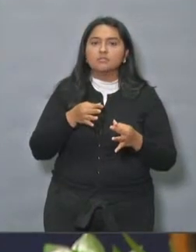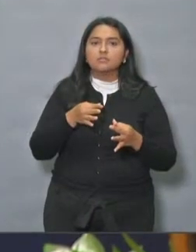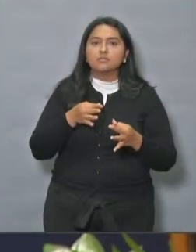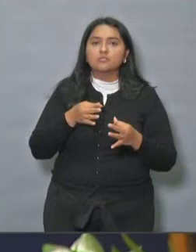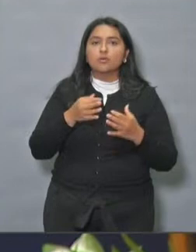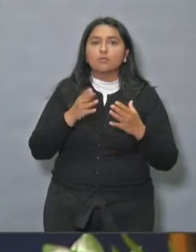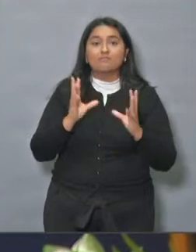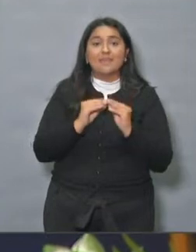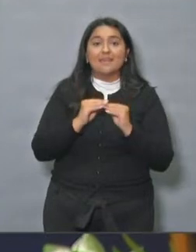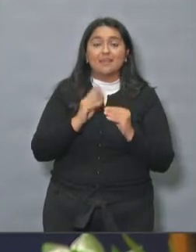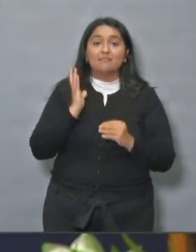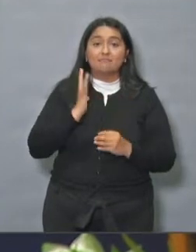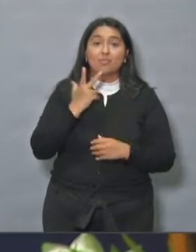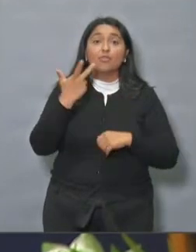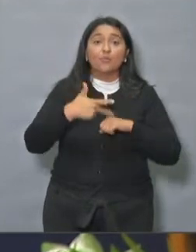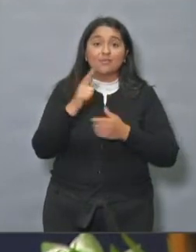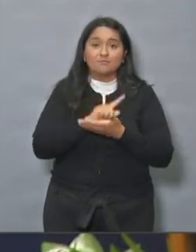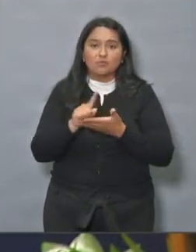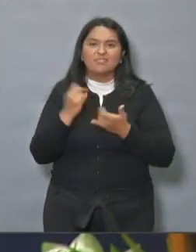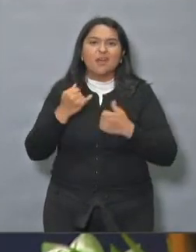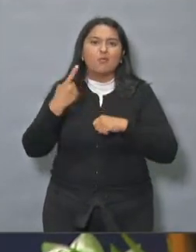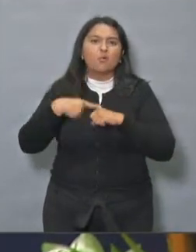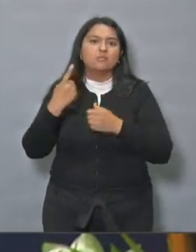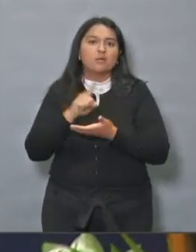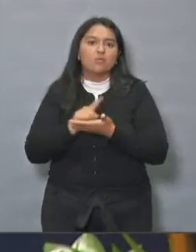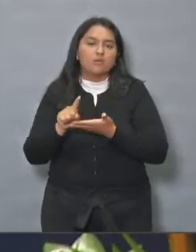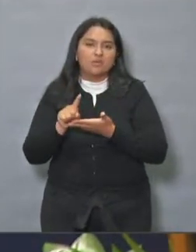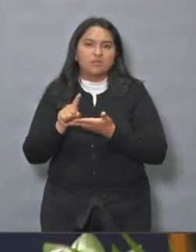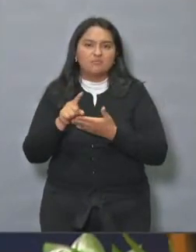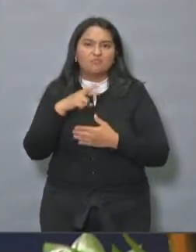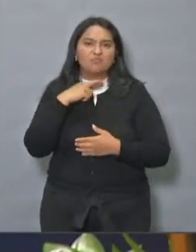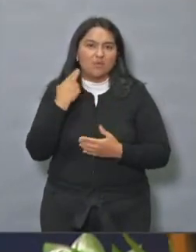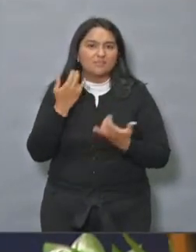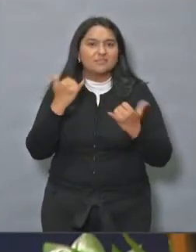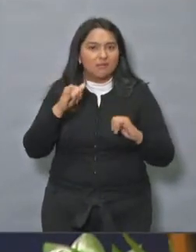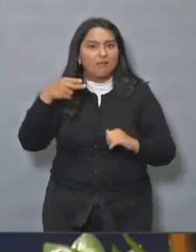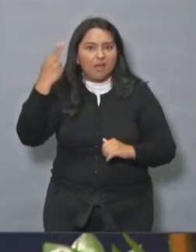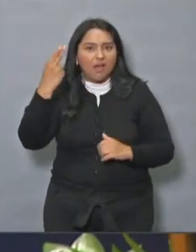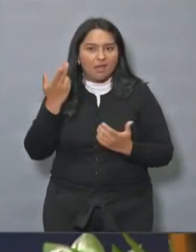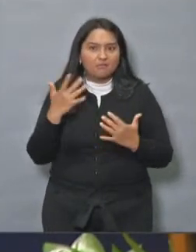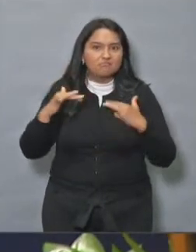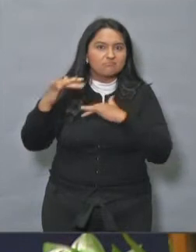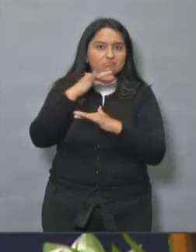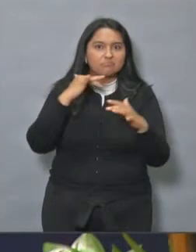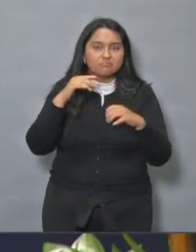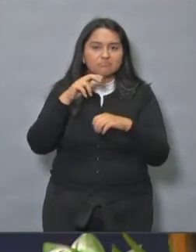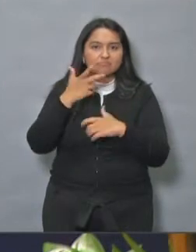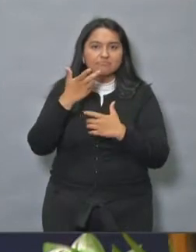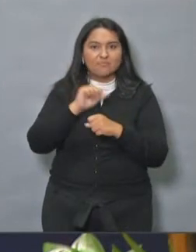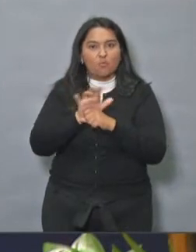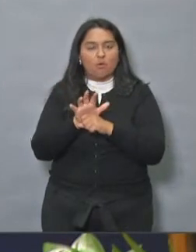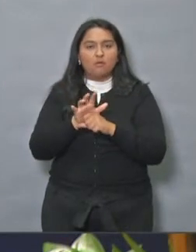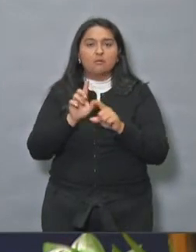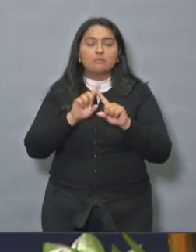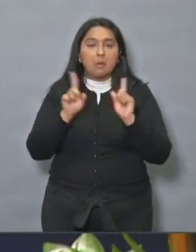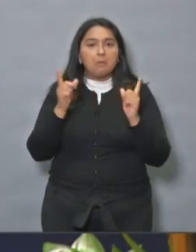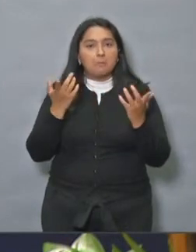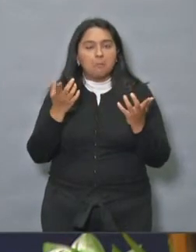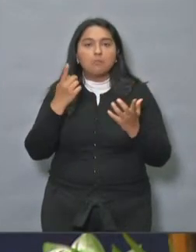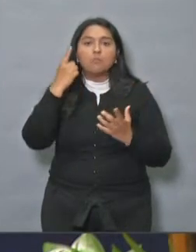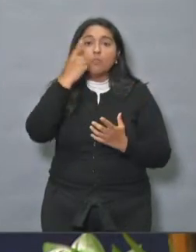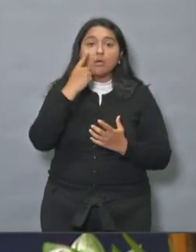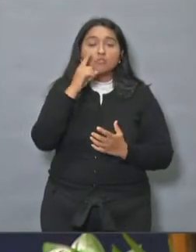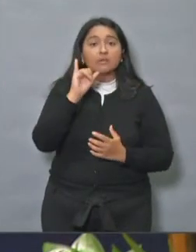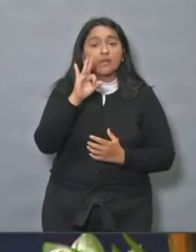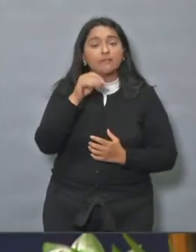week to 1, given the fact that the virus still poses such a large risk. And I'm also wondering, in light of modifications that have been lifted, if the